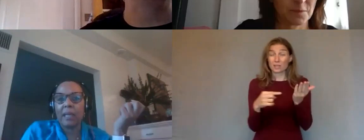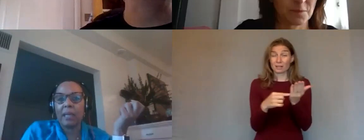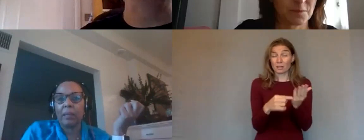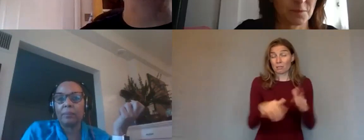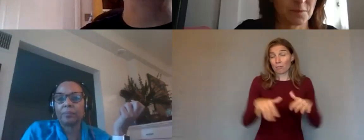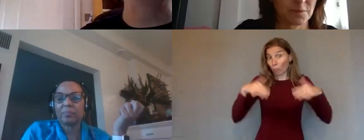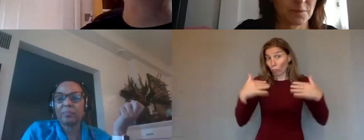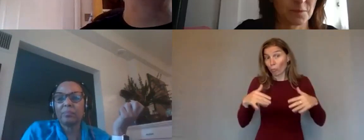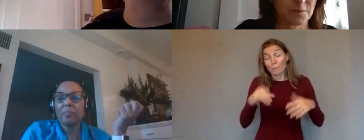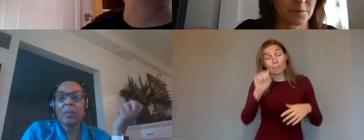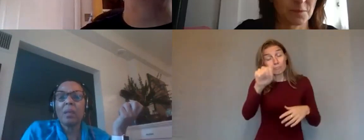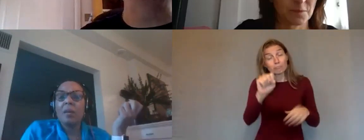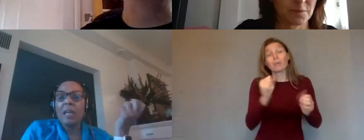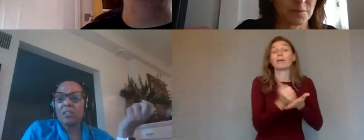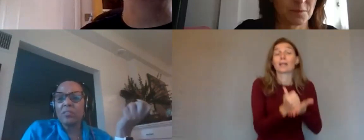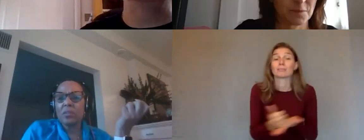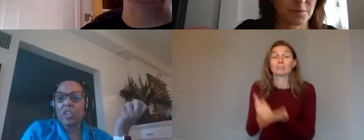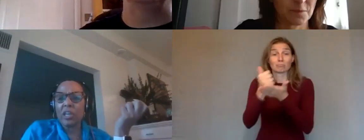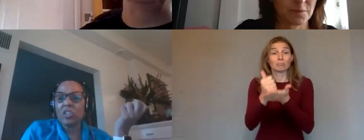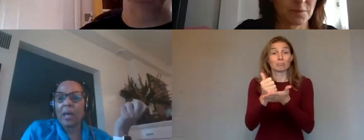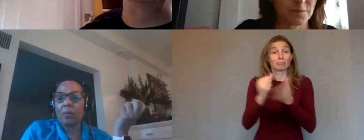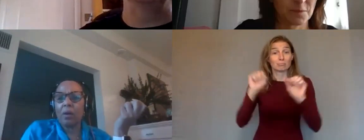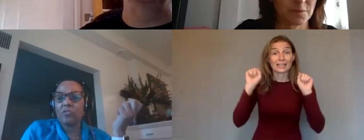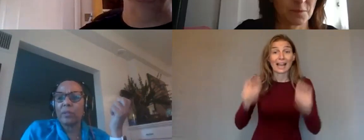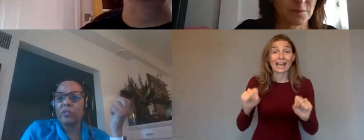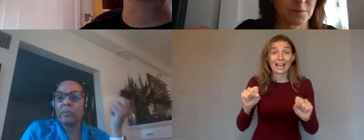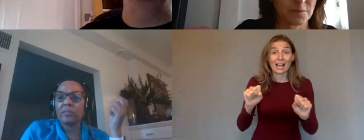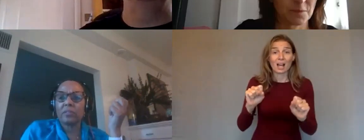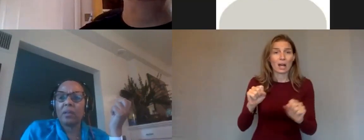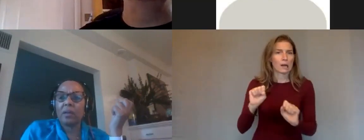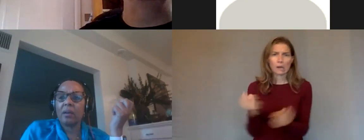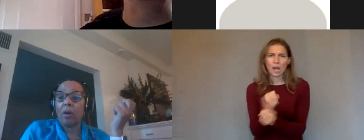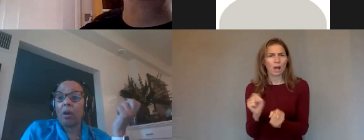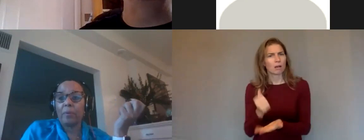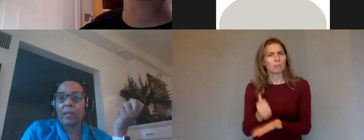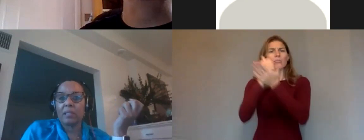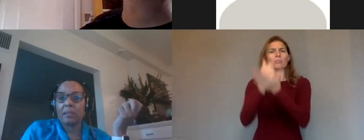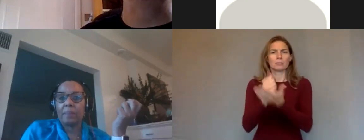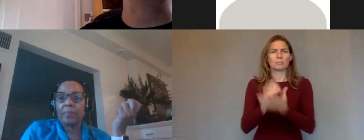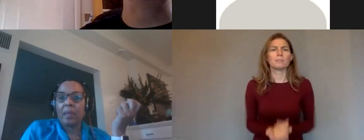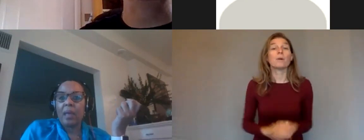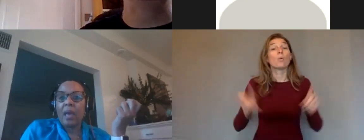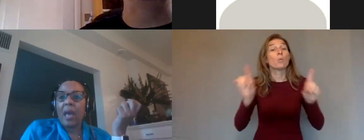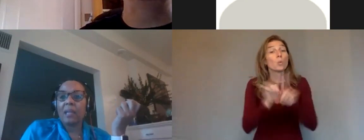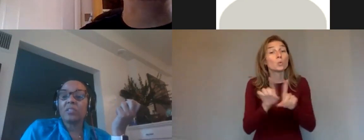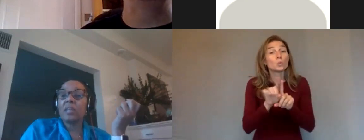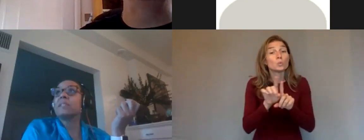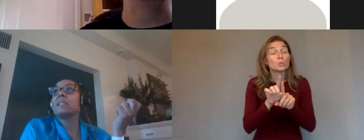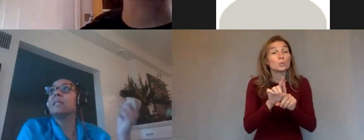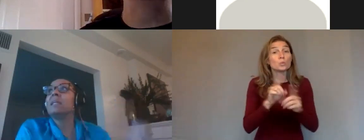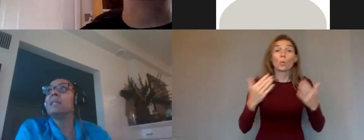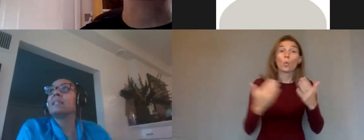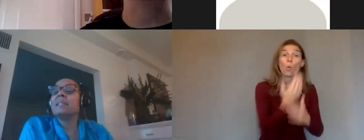can be an enabler. It's also changing how entrepreneurs operate. And today